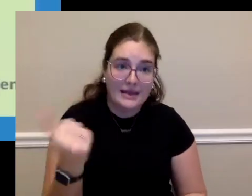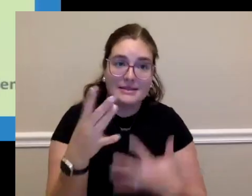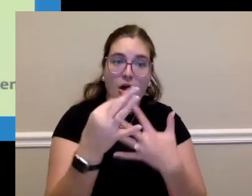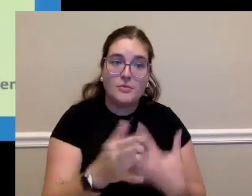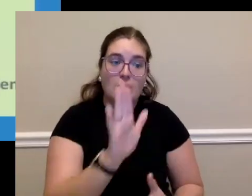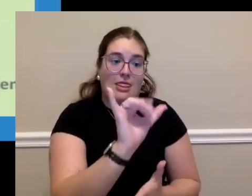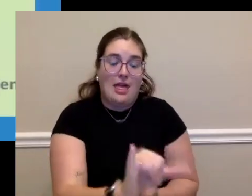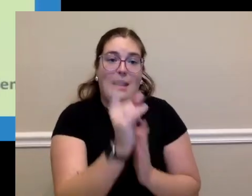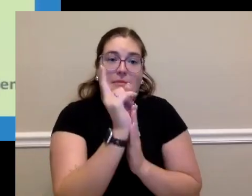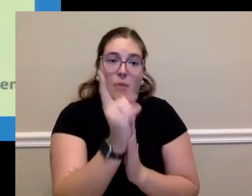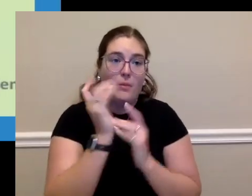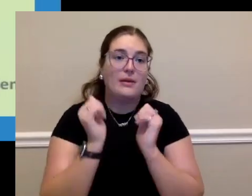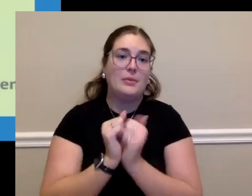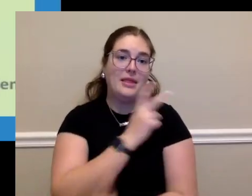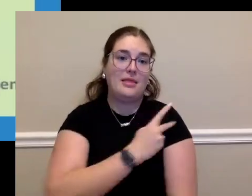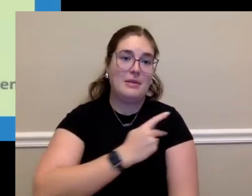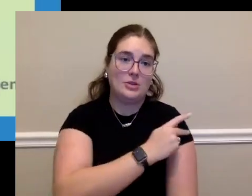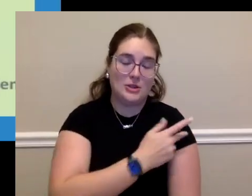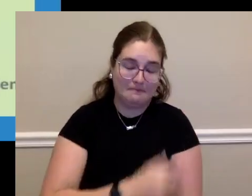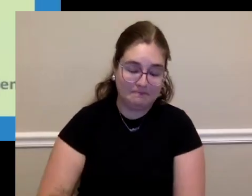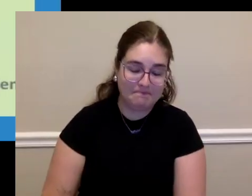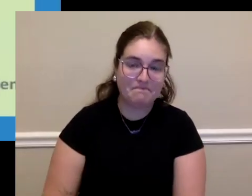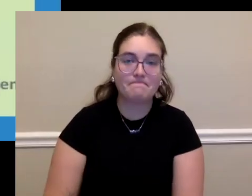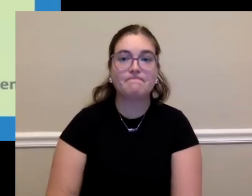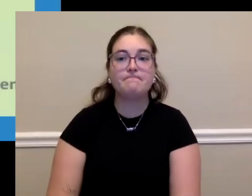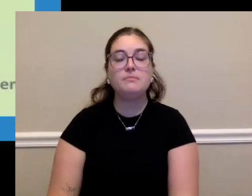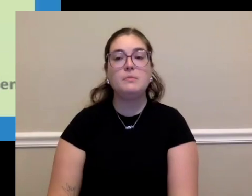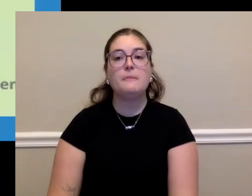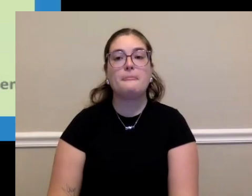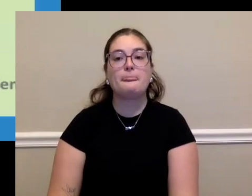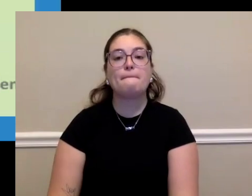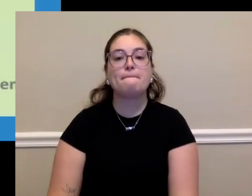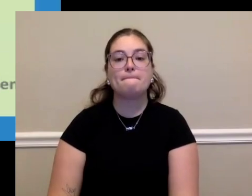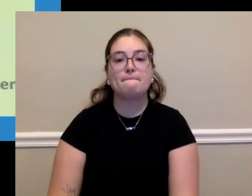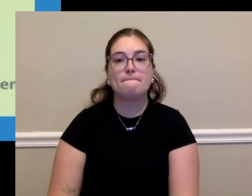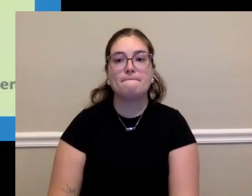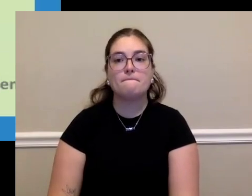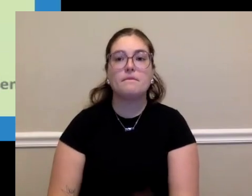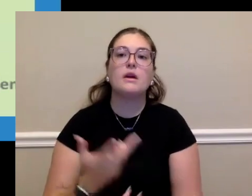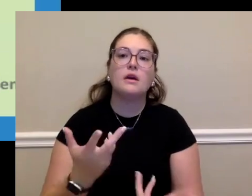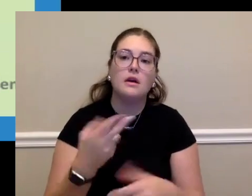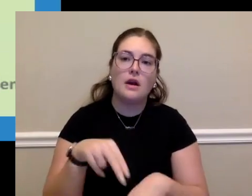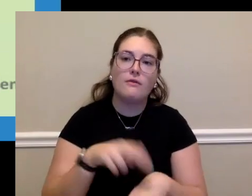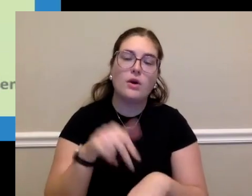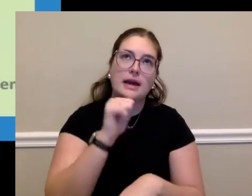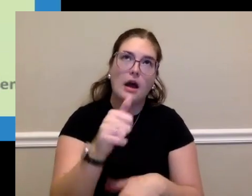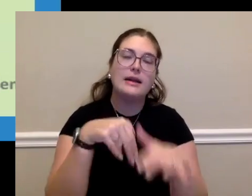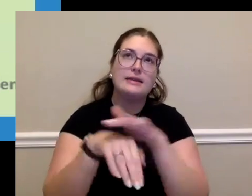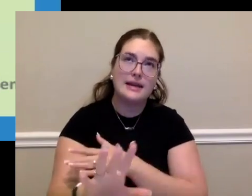in the exam room with the patient. Um, Ideally, I wouldn't be with the patient without the doctor there in the exam room.